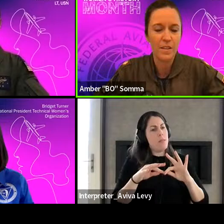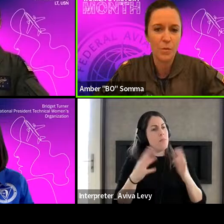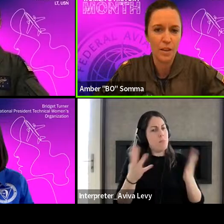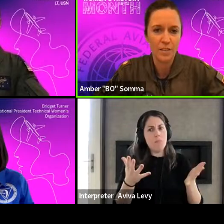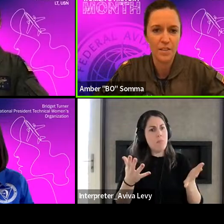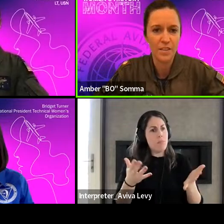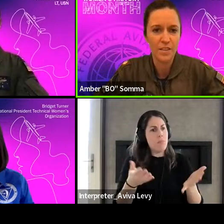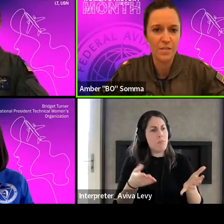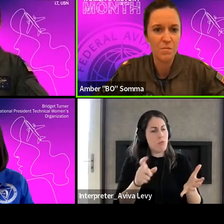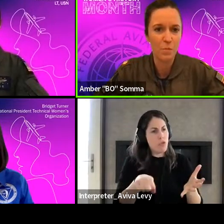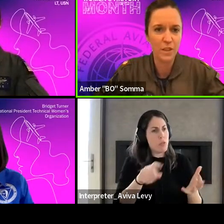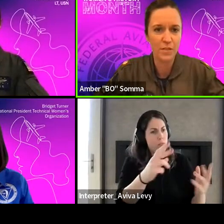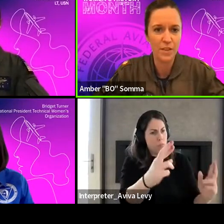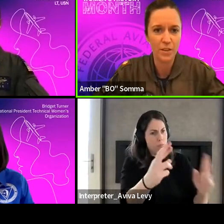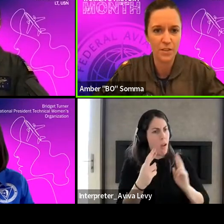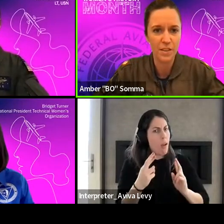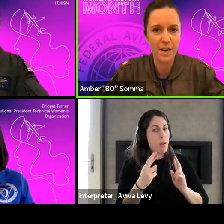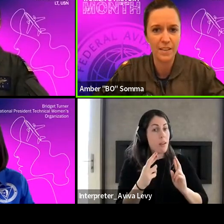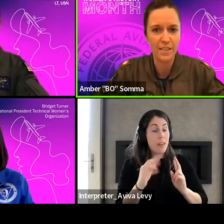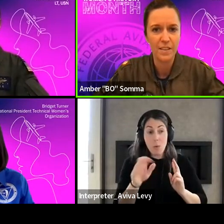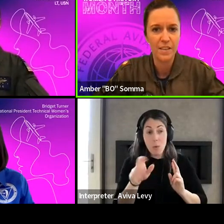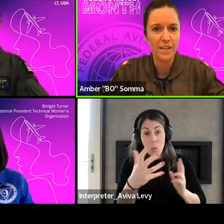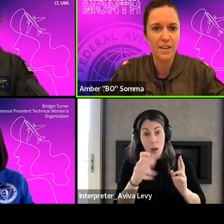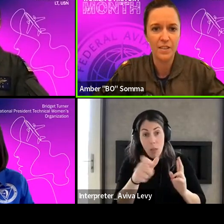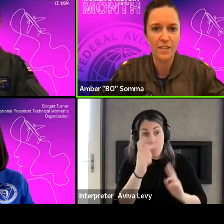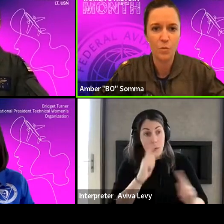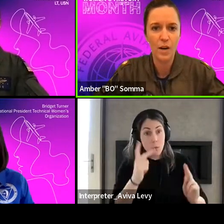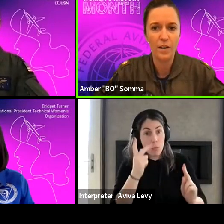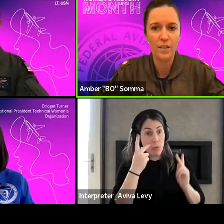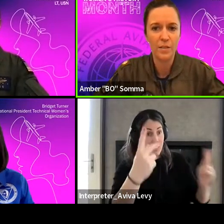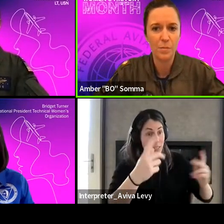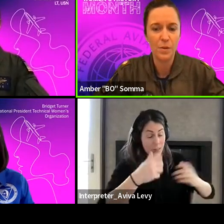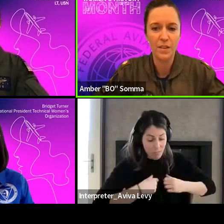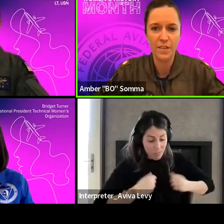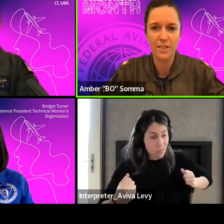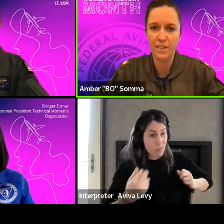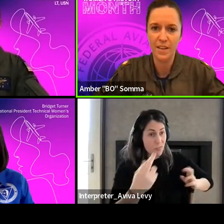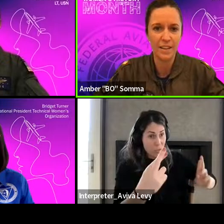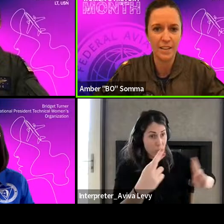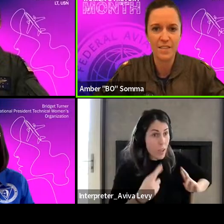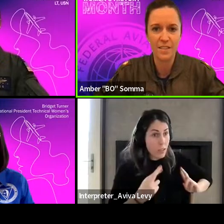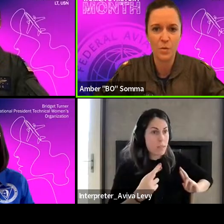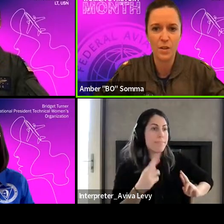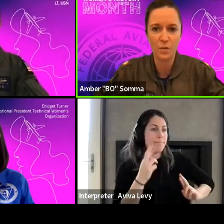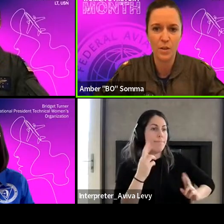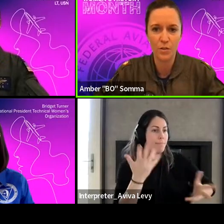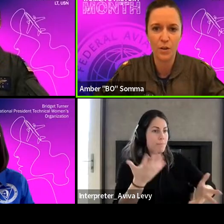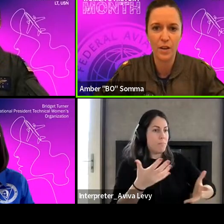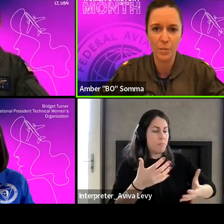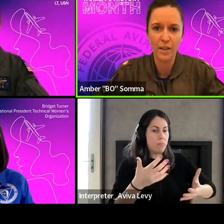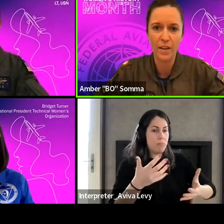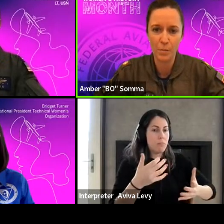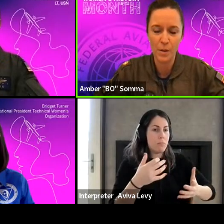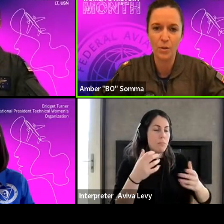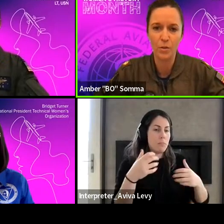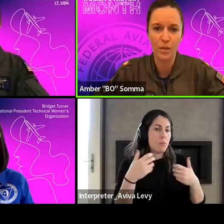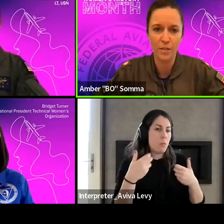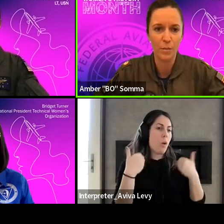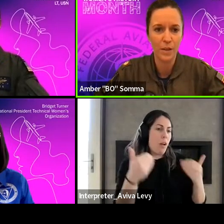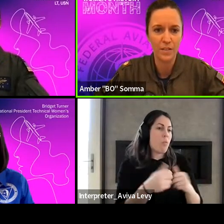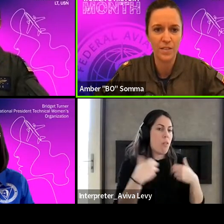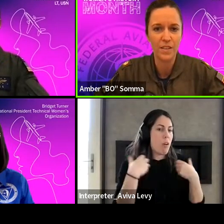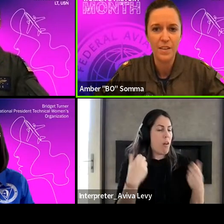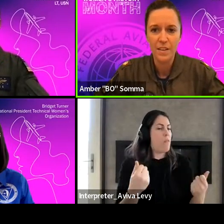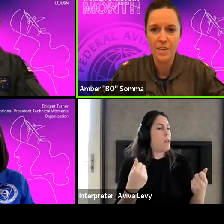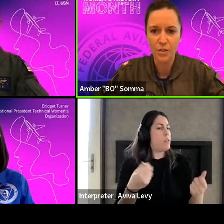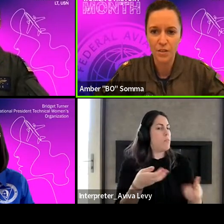you expect anyone else to believe that or see that. As well. But yeah, like they said, we are surrounded by a lot of people who have